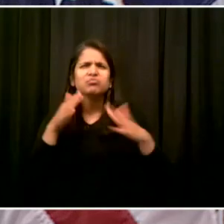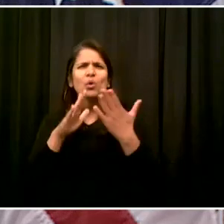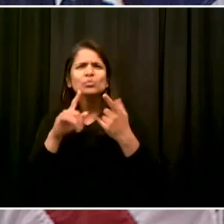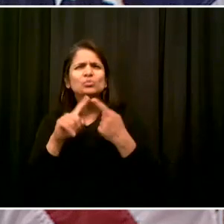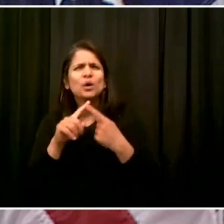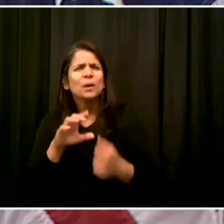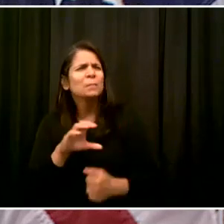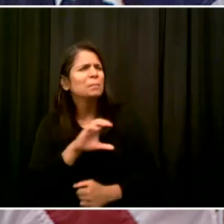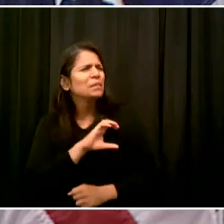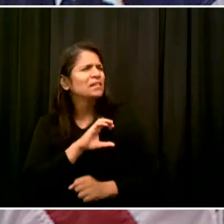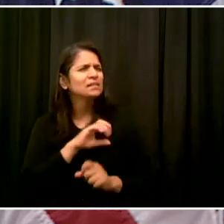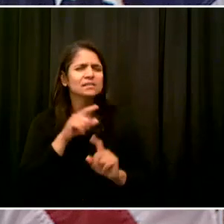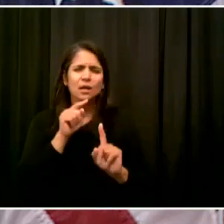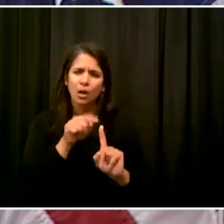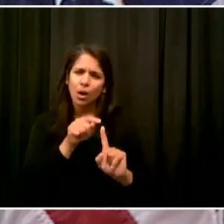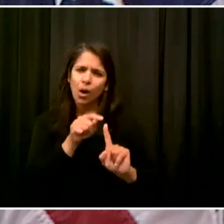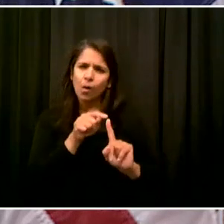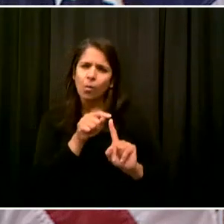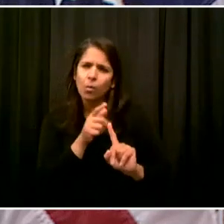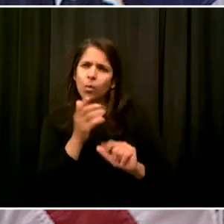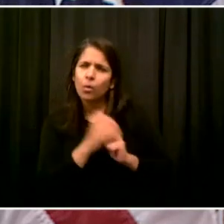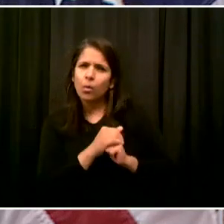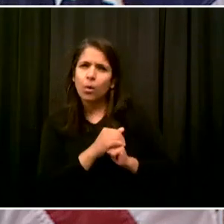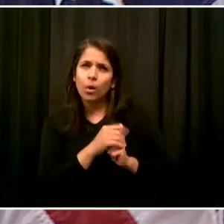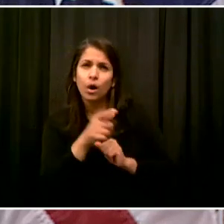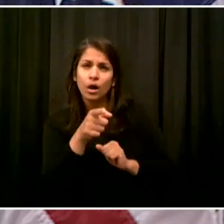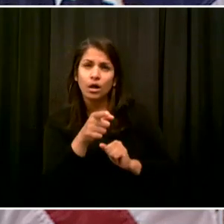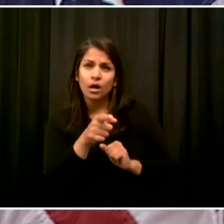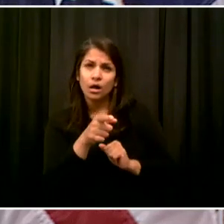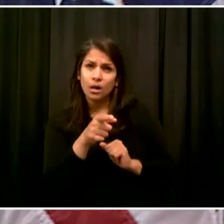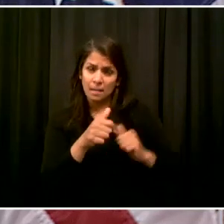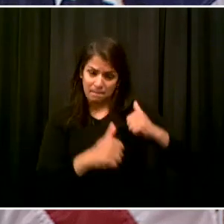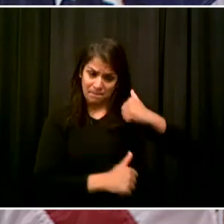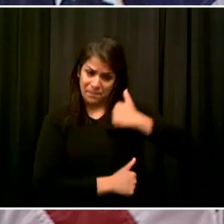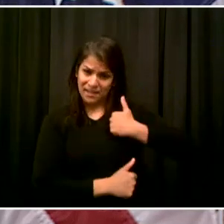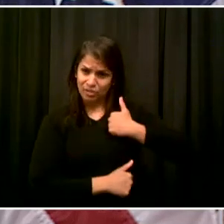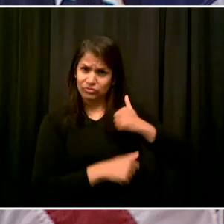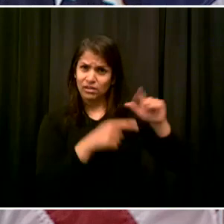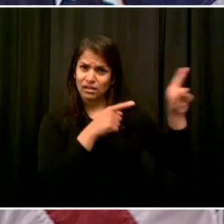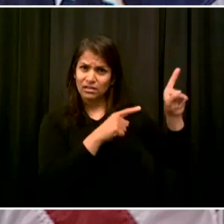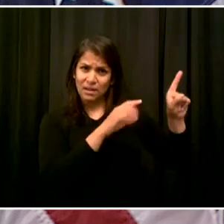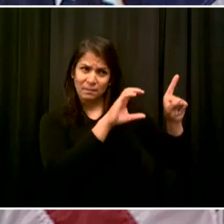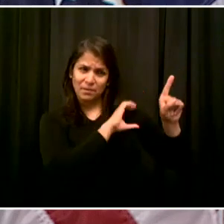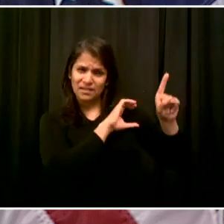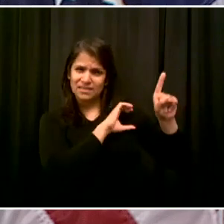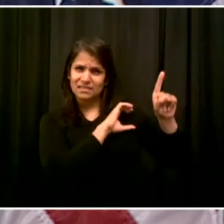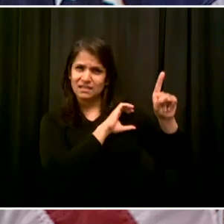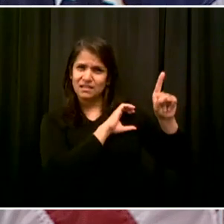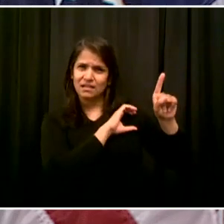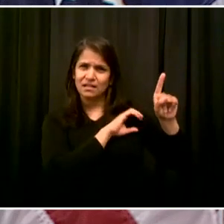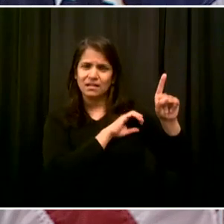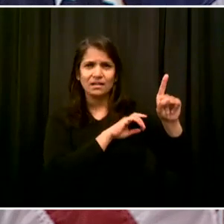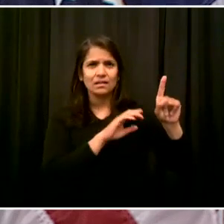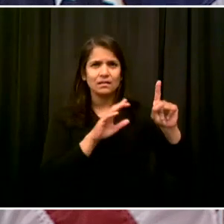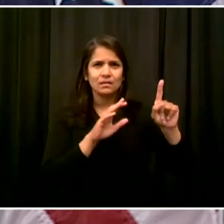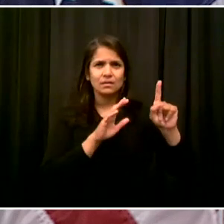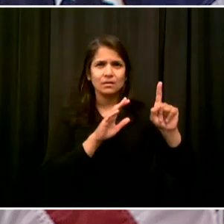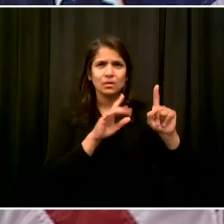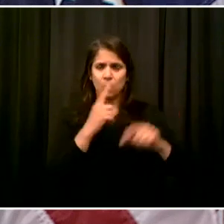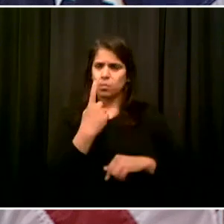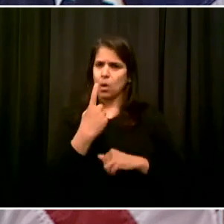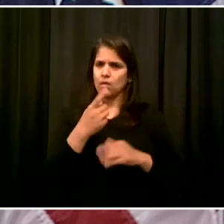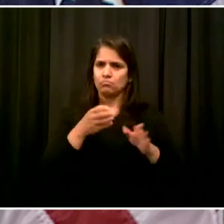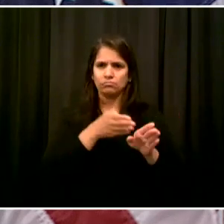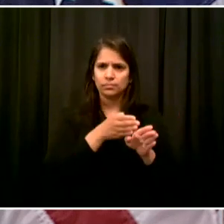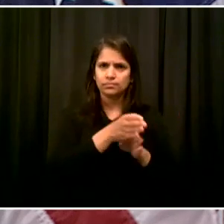Neighborhood policing is the opposite of what we saw most vividly in Ferguson. Neighborhood policing is about